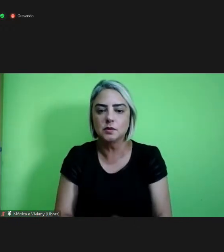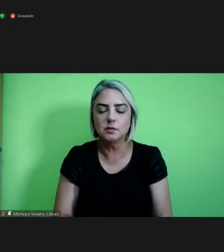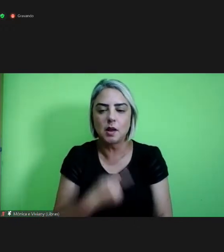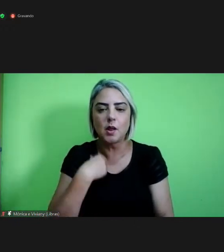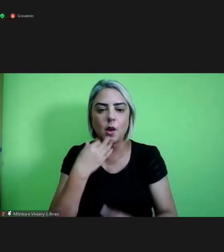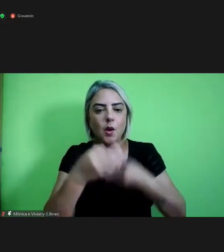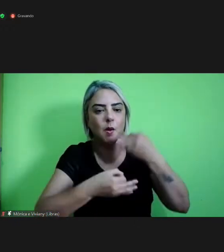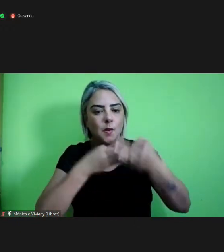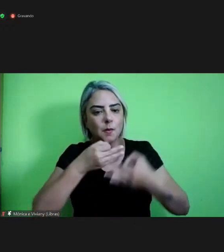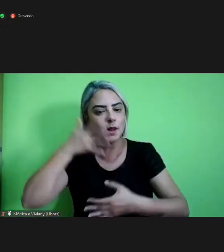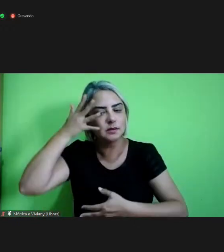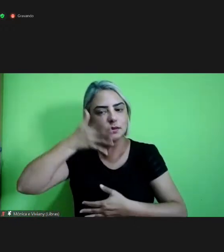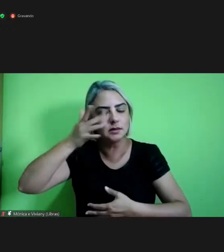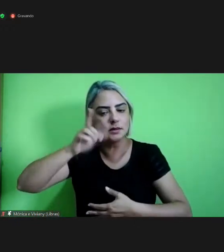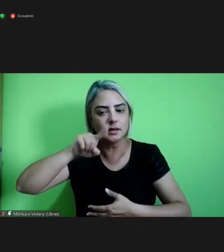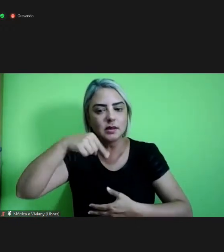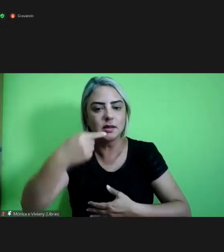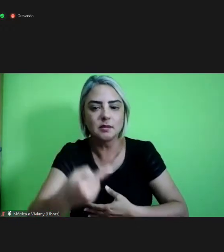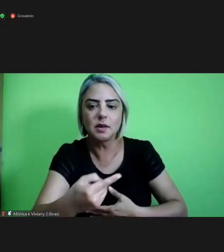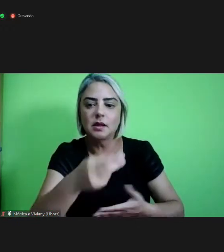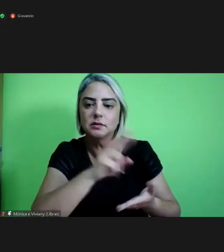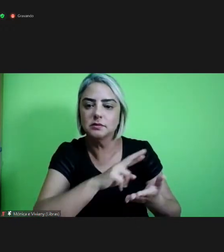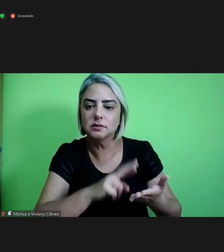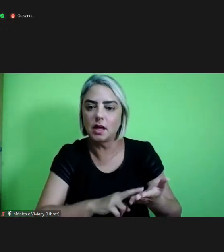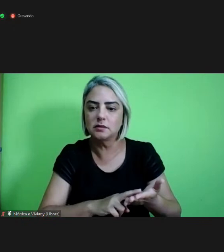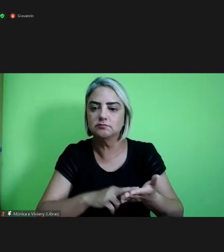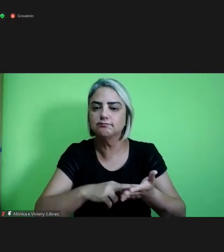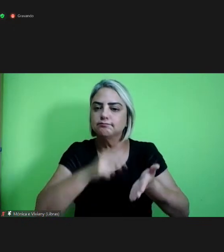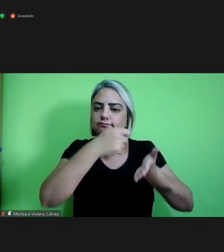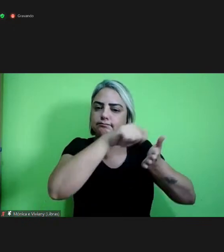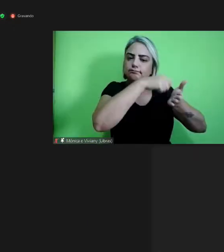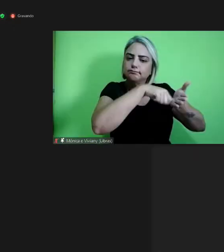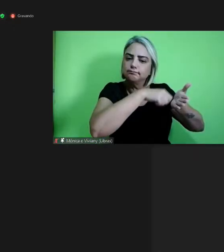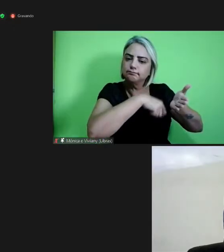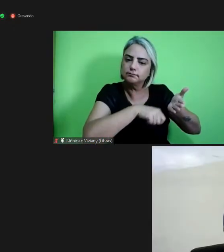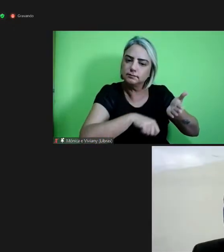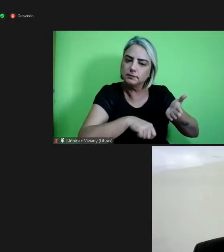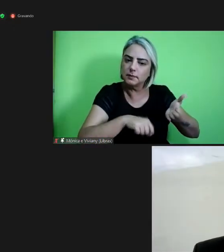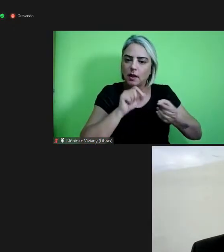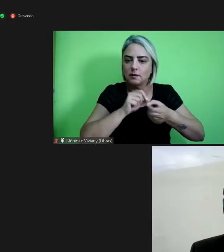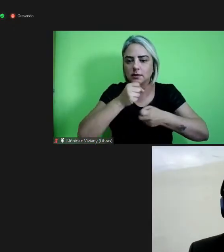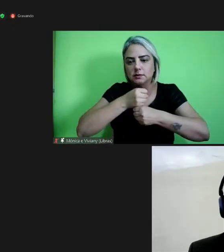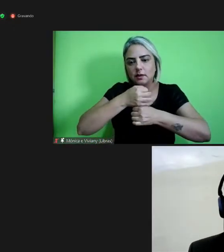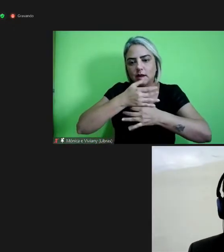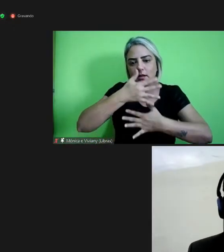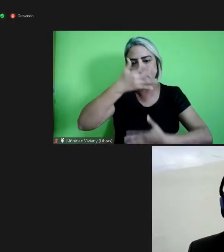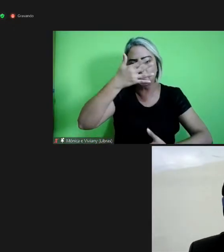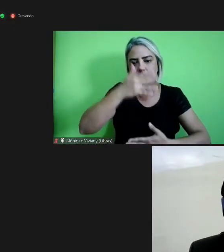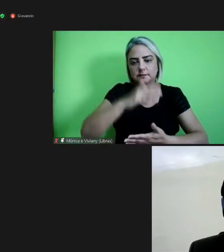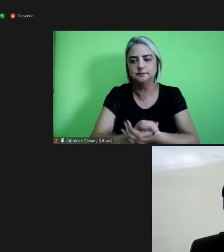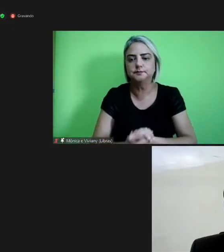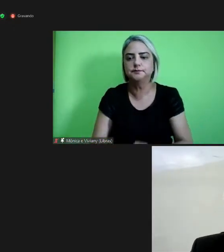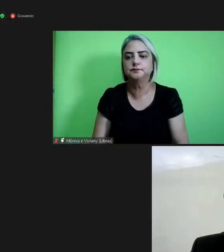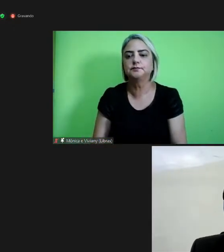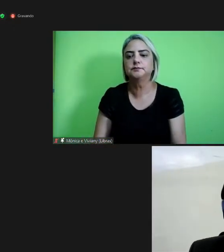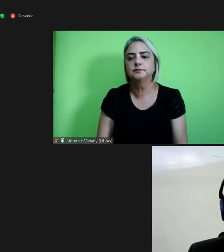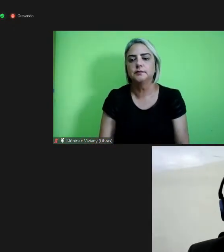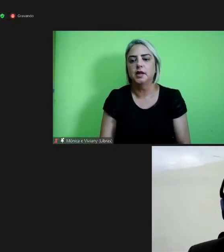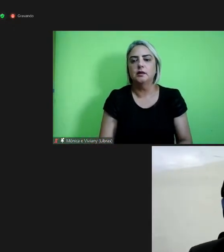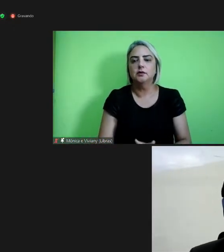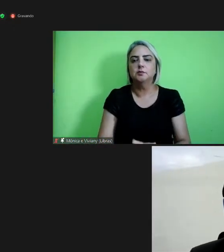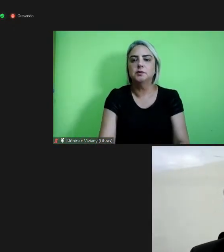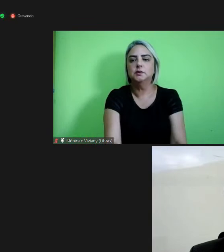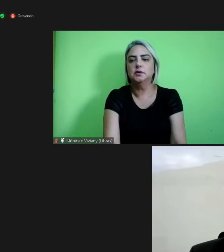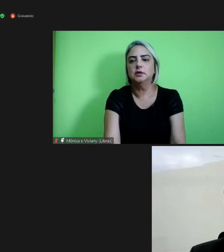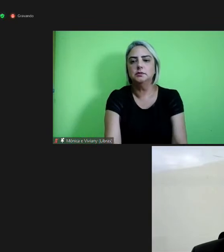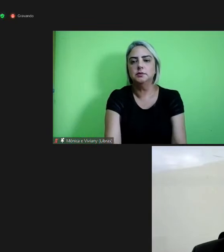Health from the Ministry of Healthcare, to talk about the presentation. And then after that, we're going to talk about the comments that were